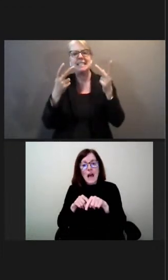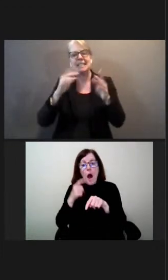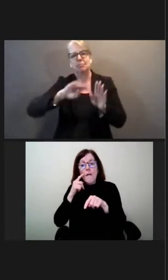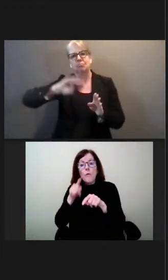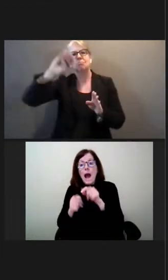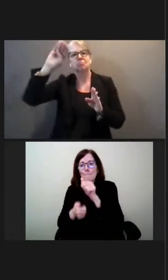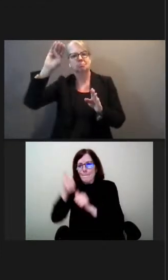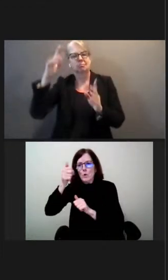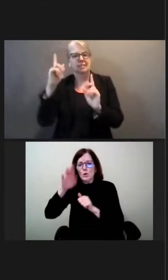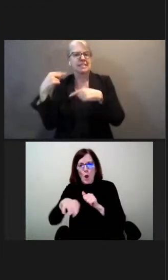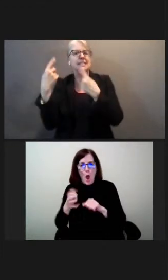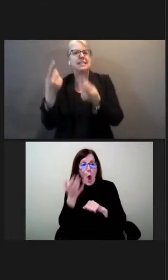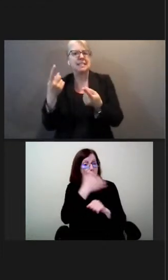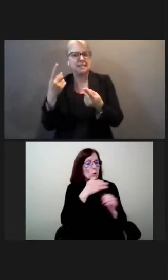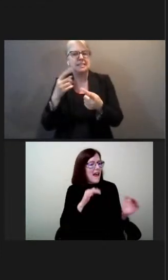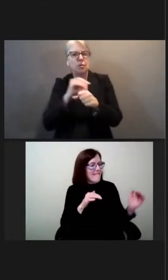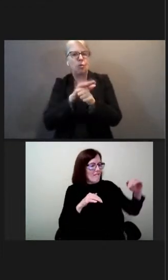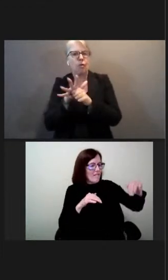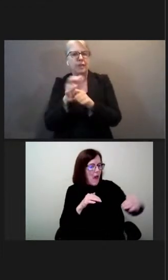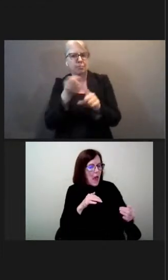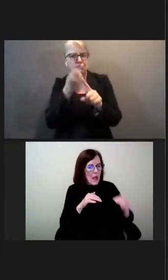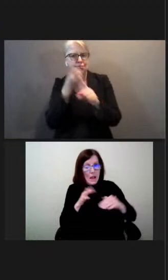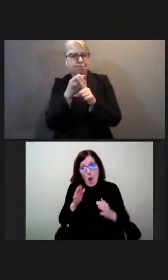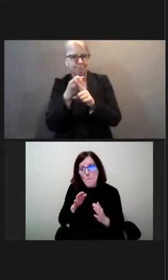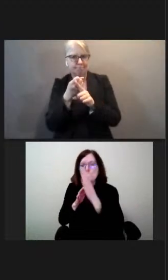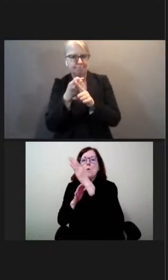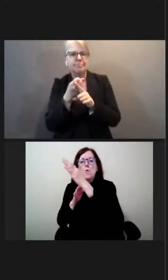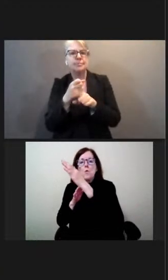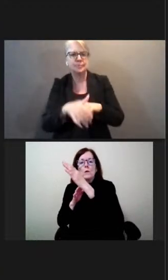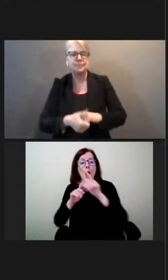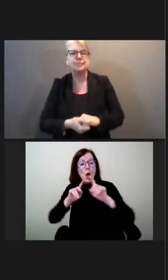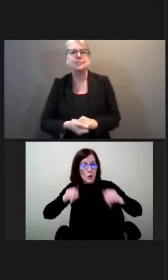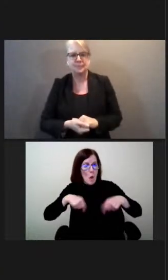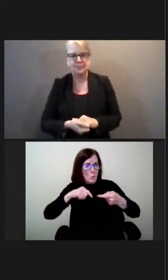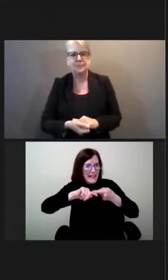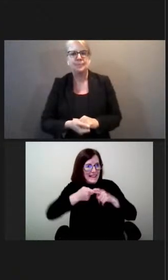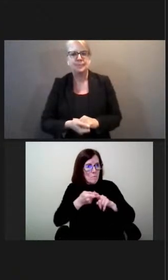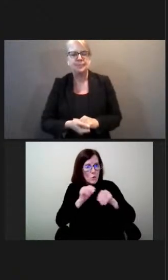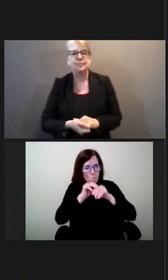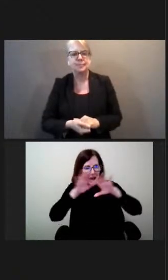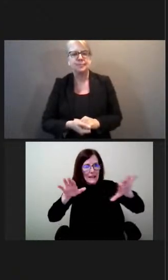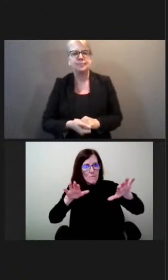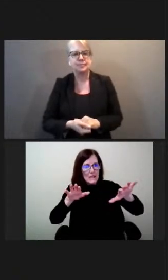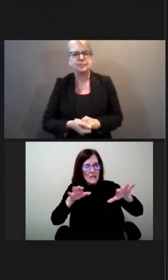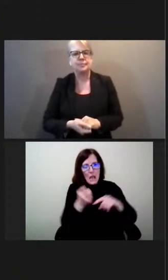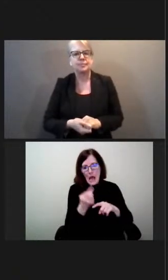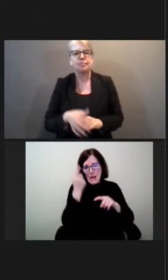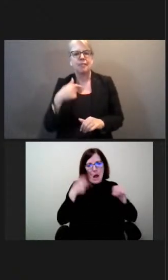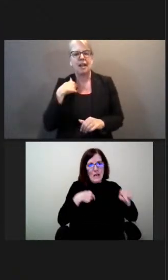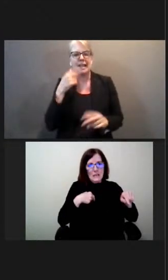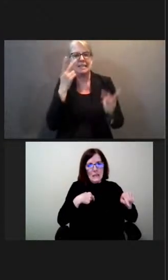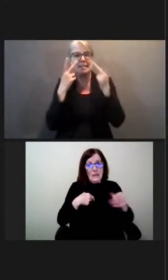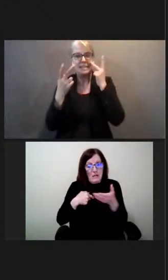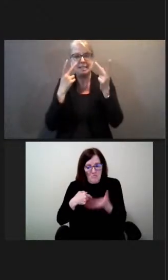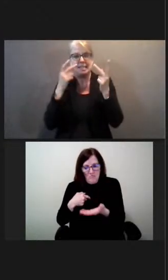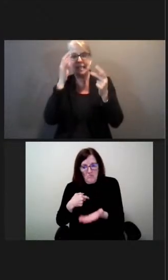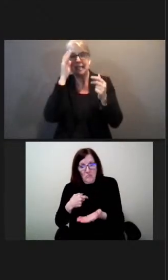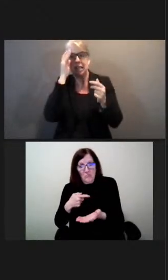since this COVID pandemic started for us. When I look at those